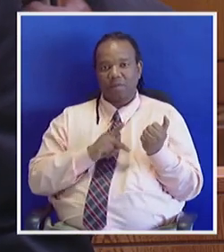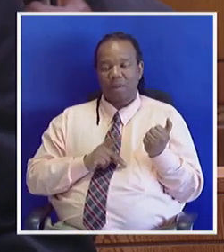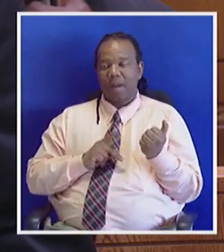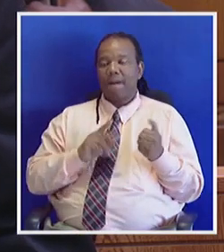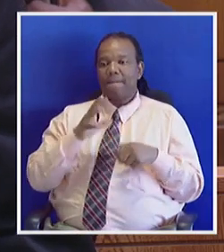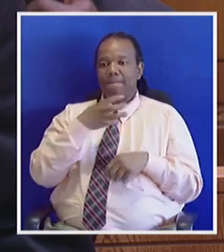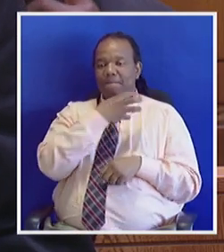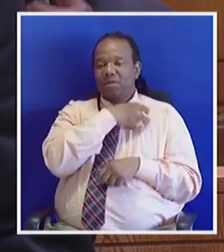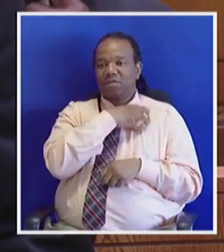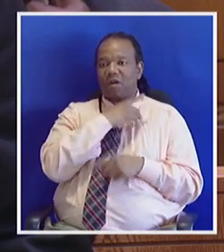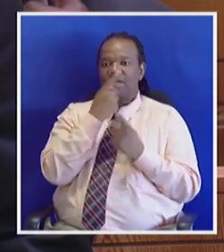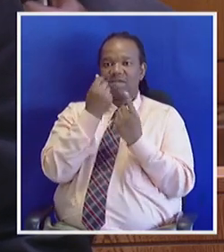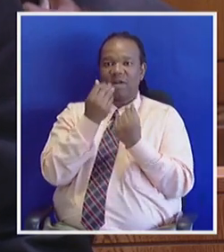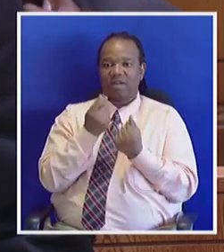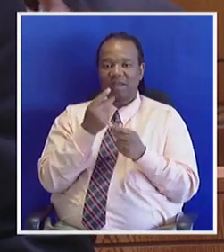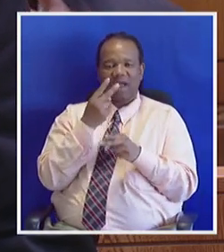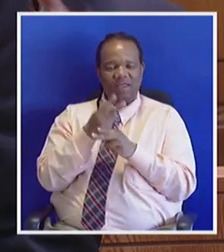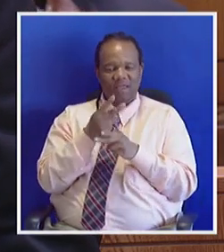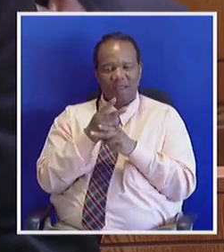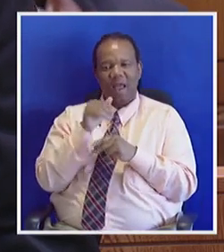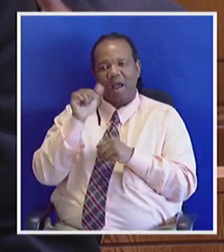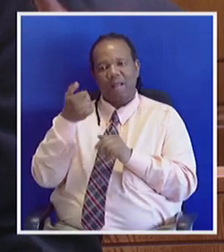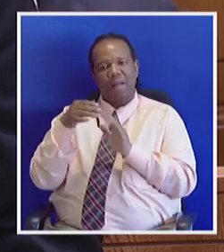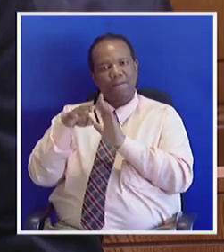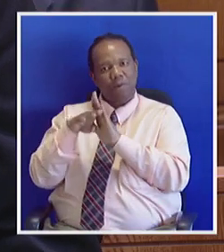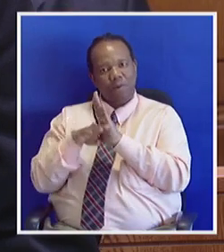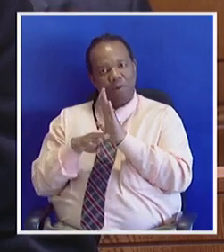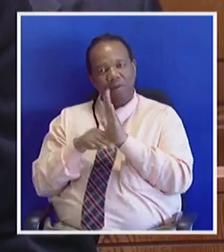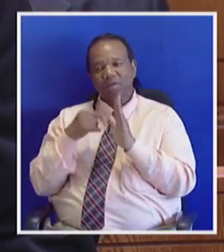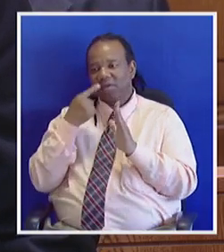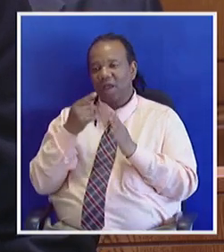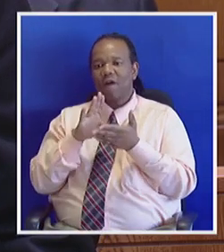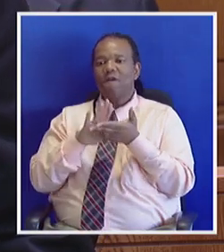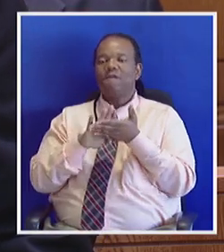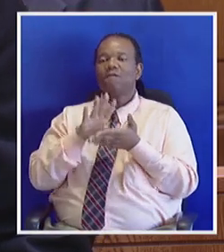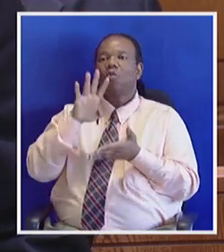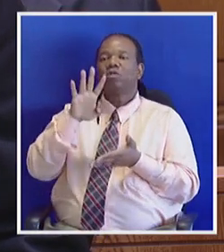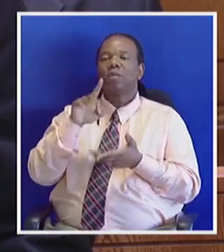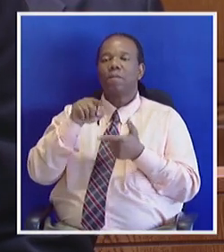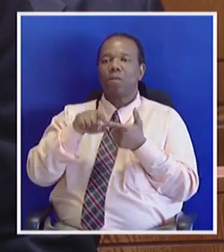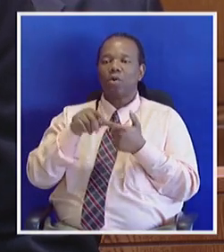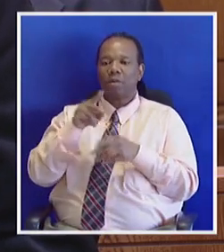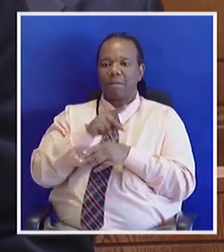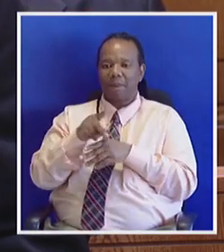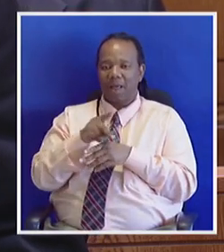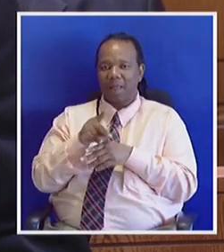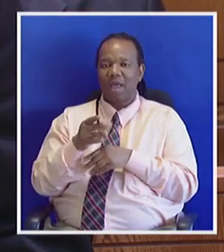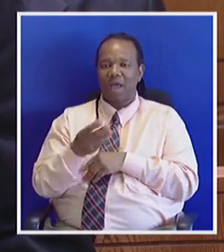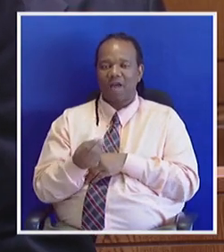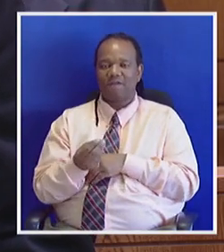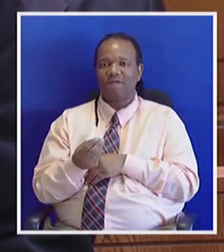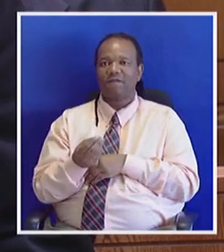Finance announced another package of the 14-point plan to jumpstart our